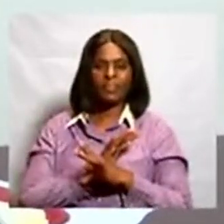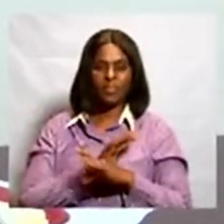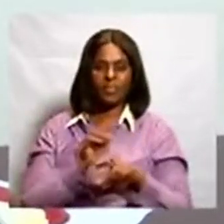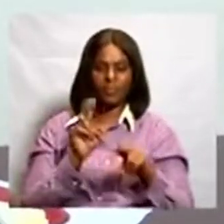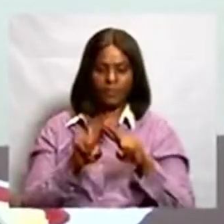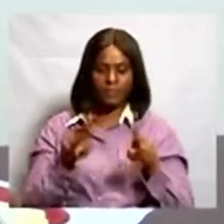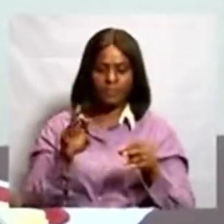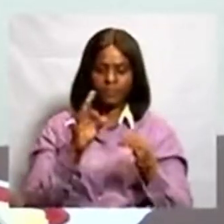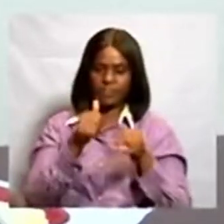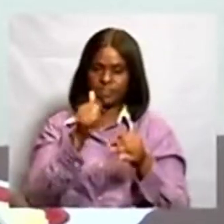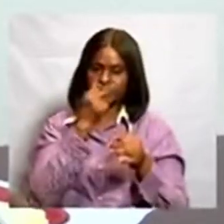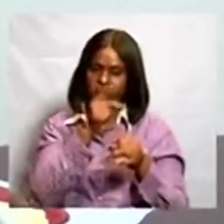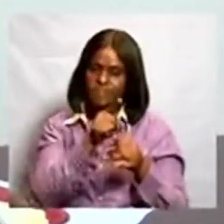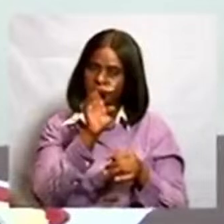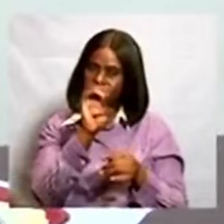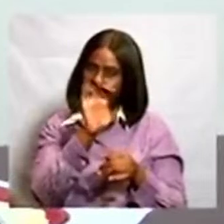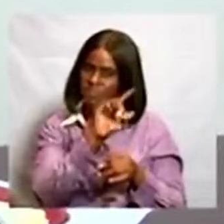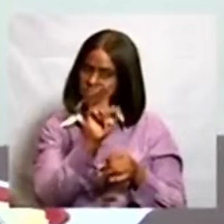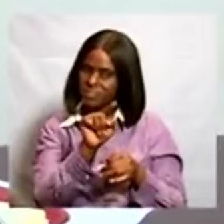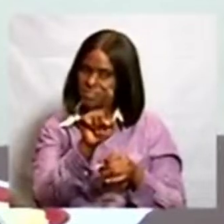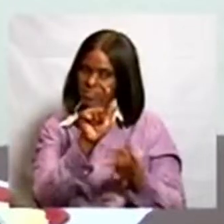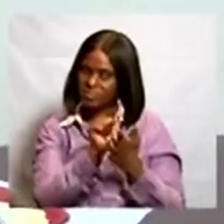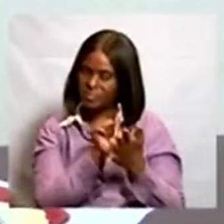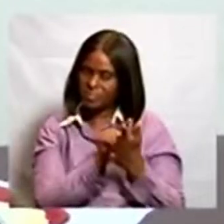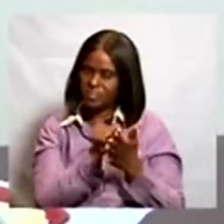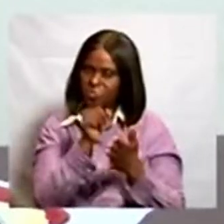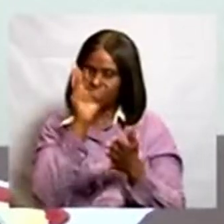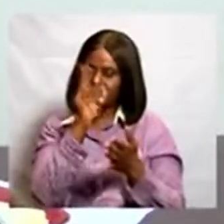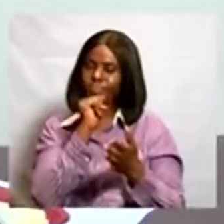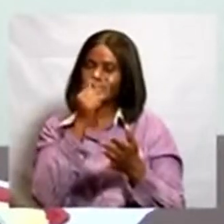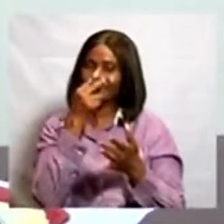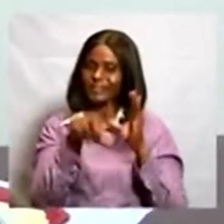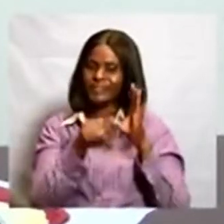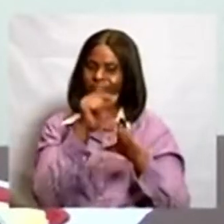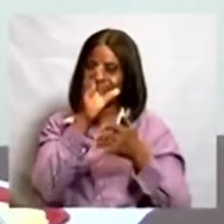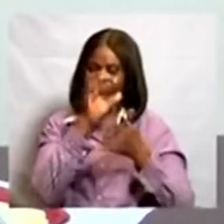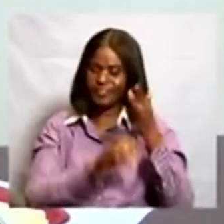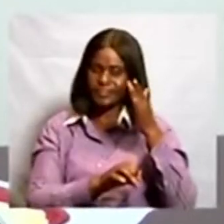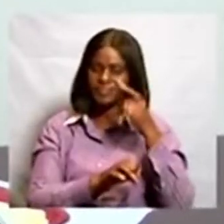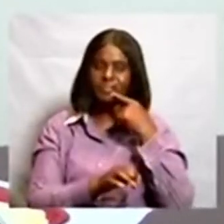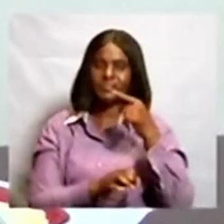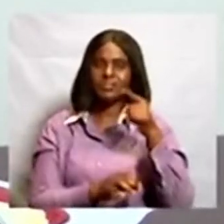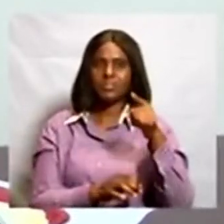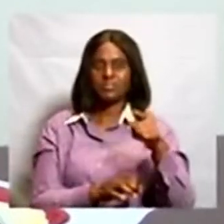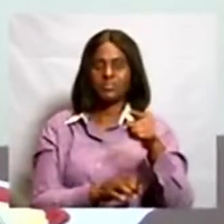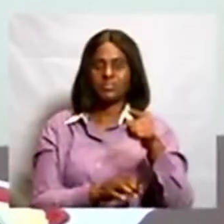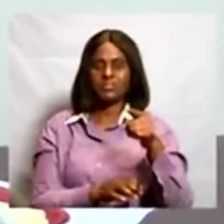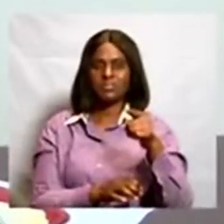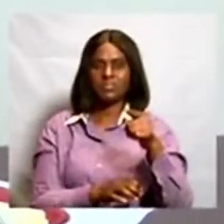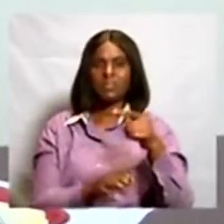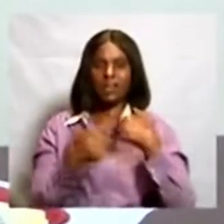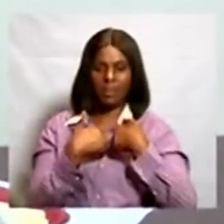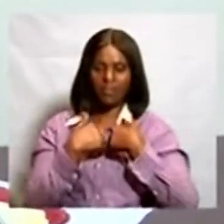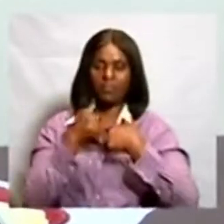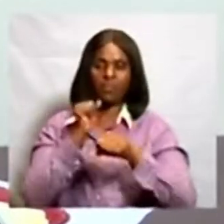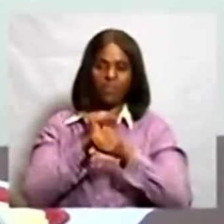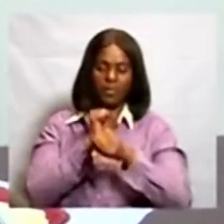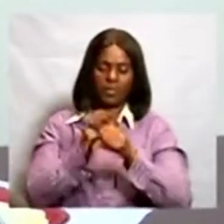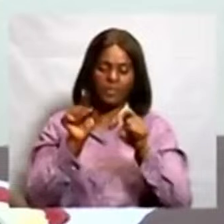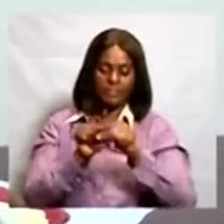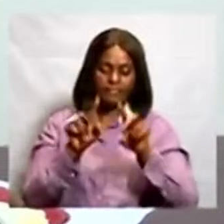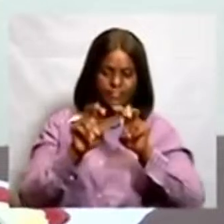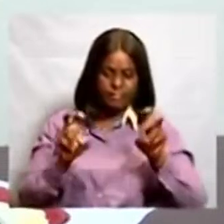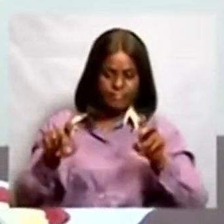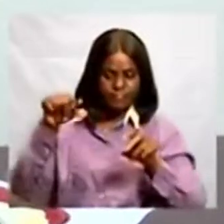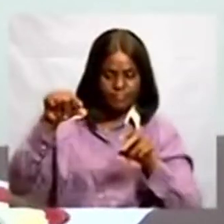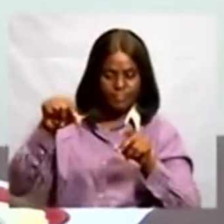Chair, if you look at the ECZ Act, you will not find a clause which says that they are mandated to verify